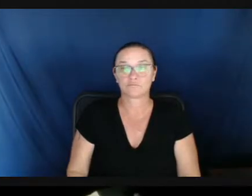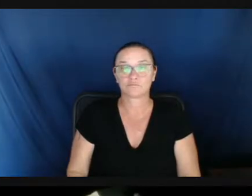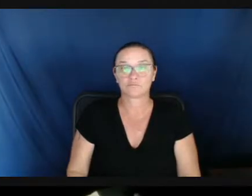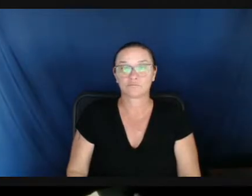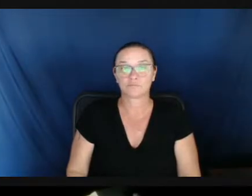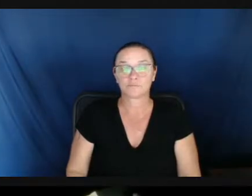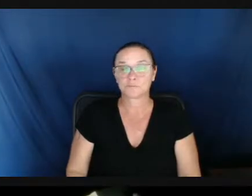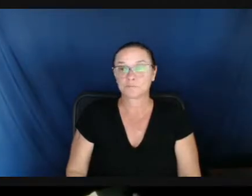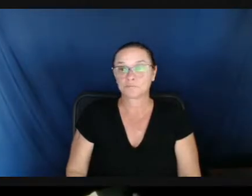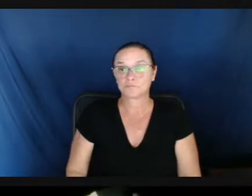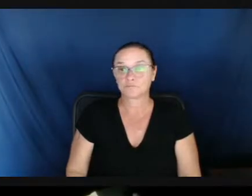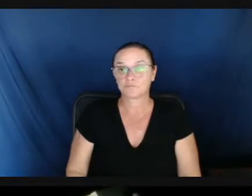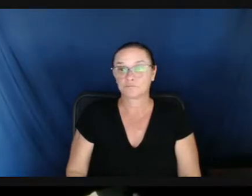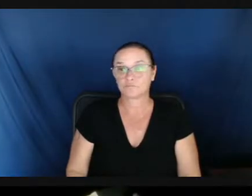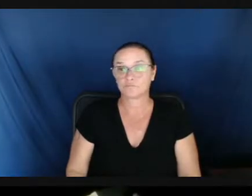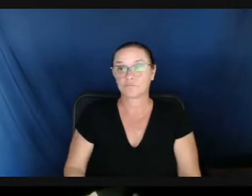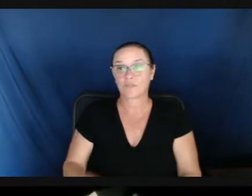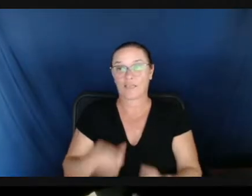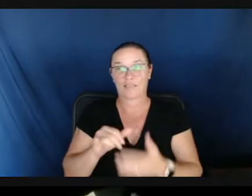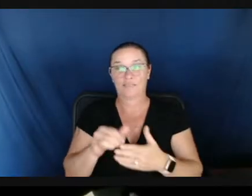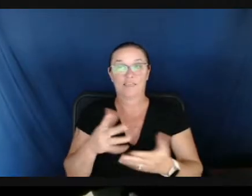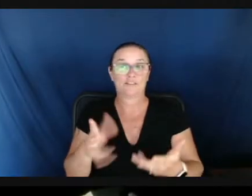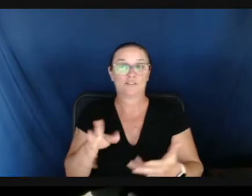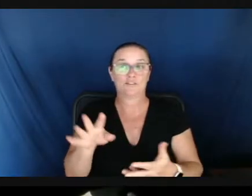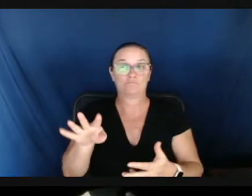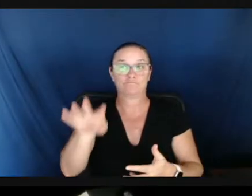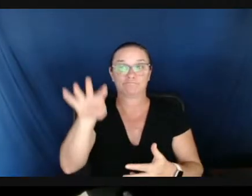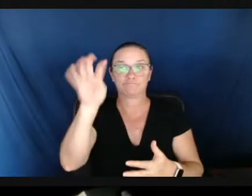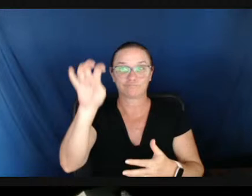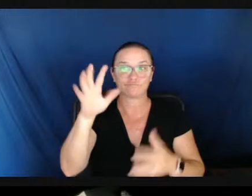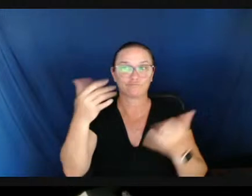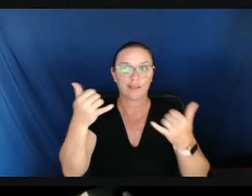phase. So that's our real big question mark here to the right.